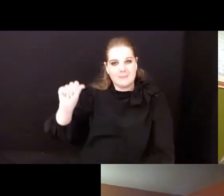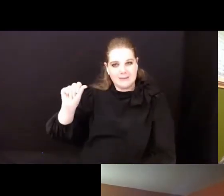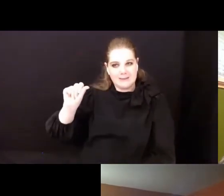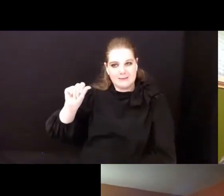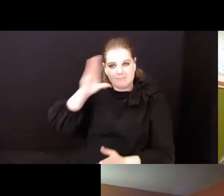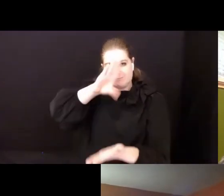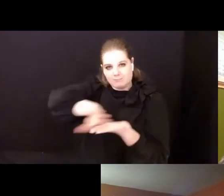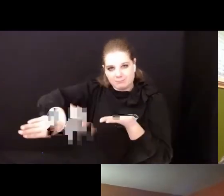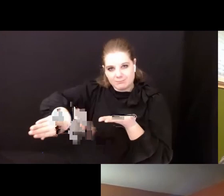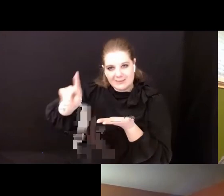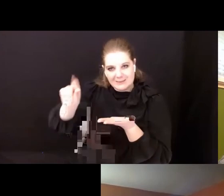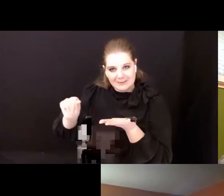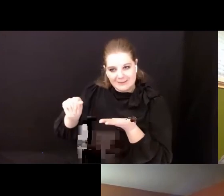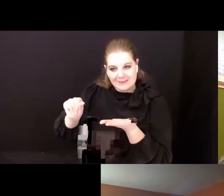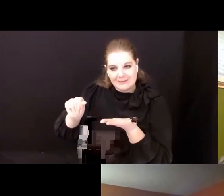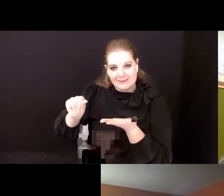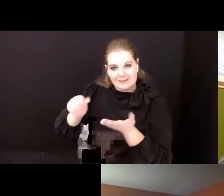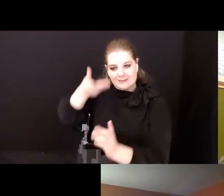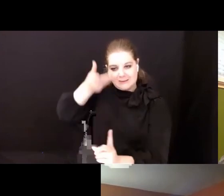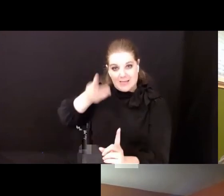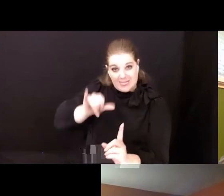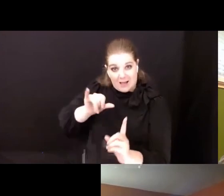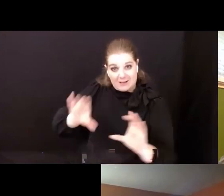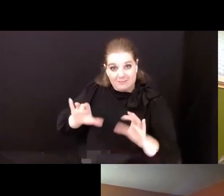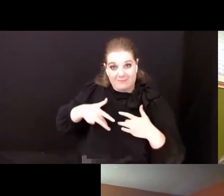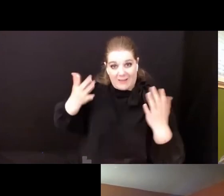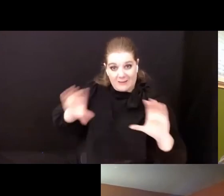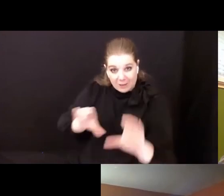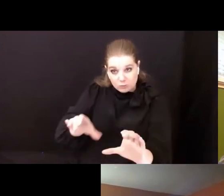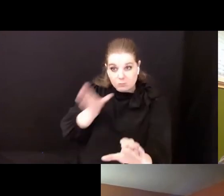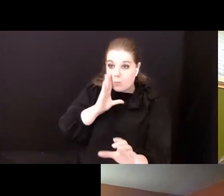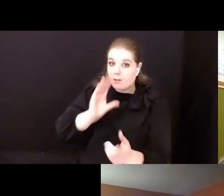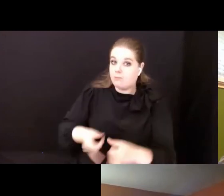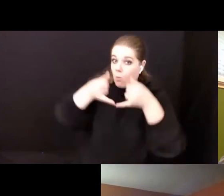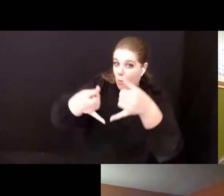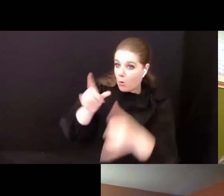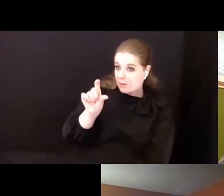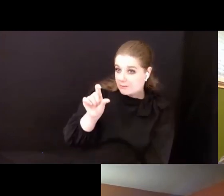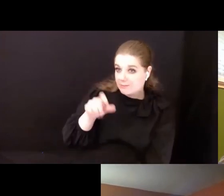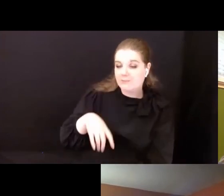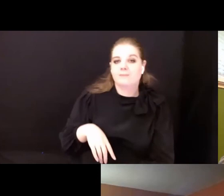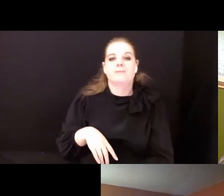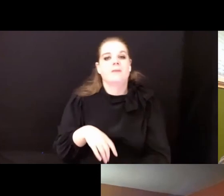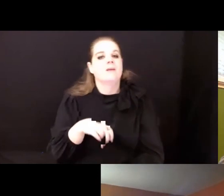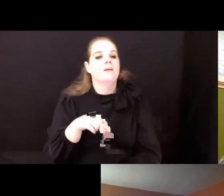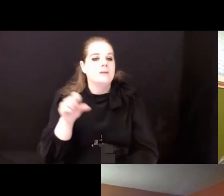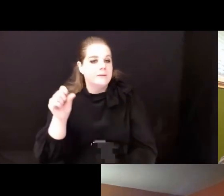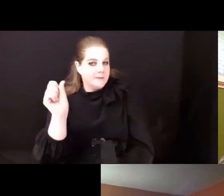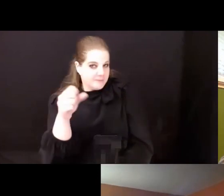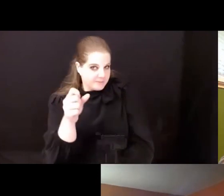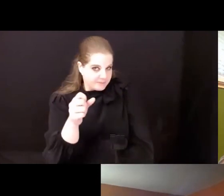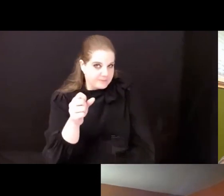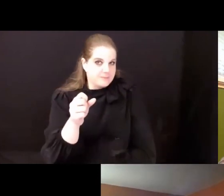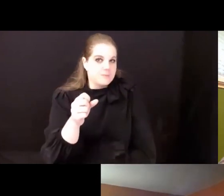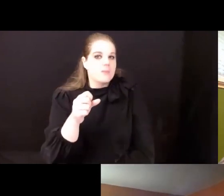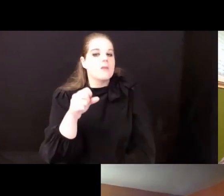yeah. Like making, yeah, go ahead. I often tell when I'm speaking, I'll